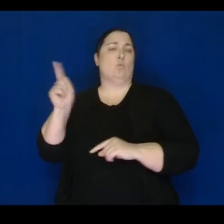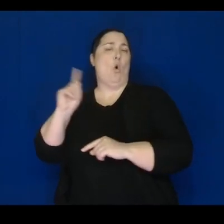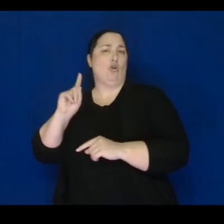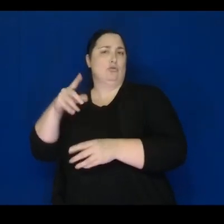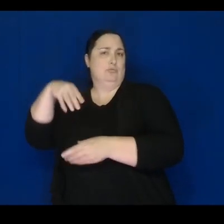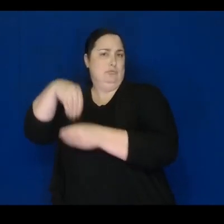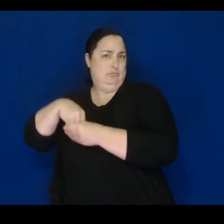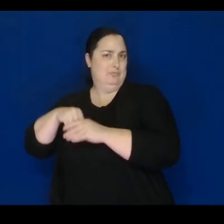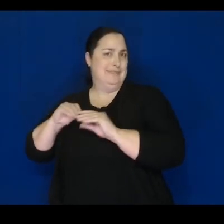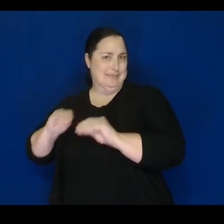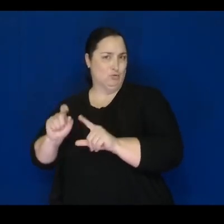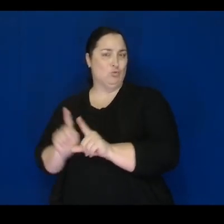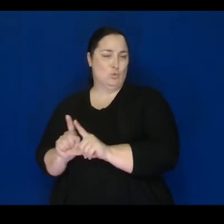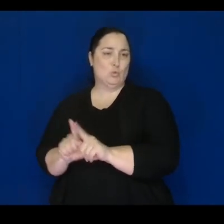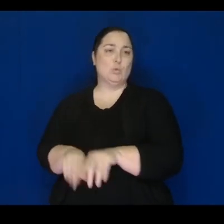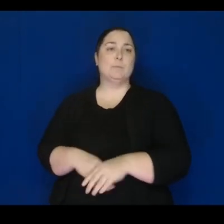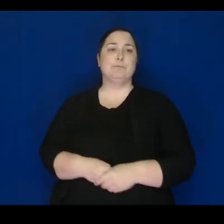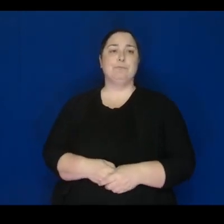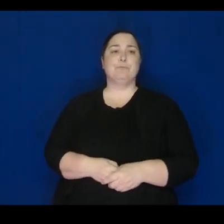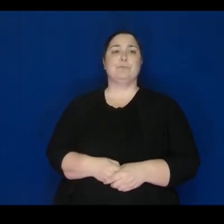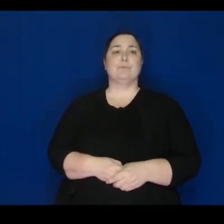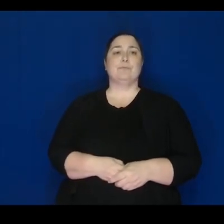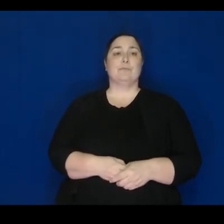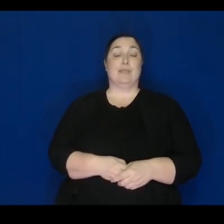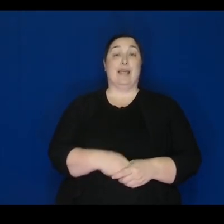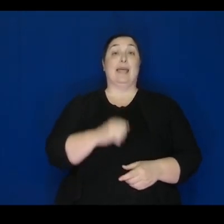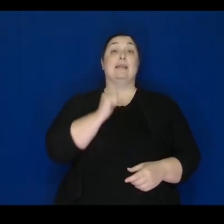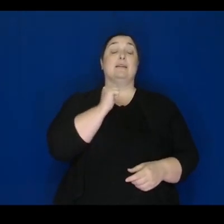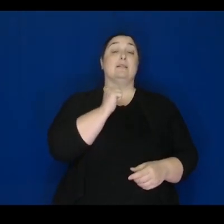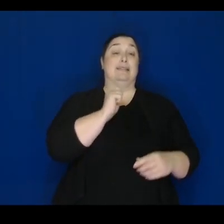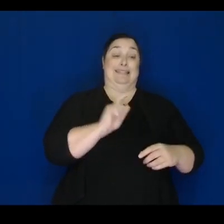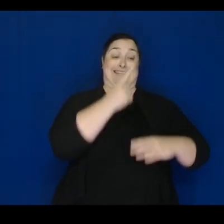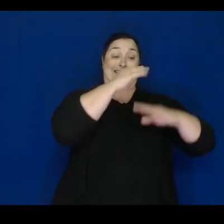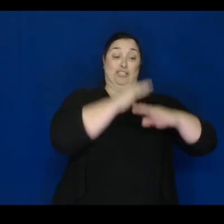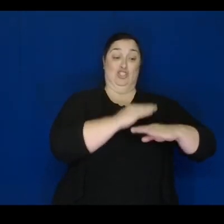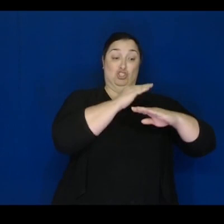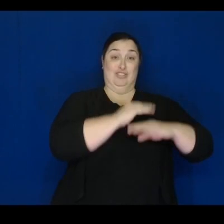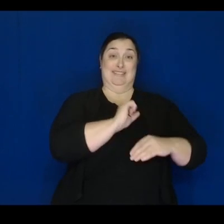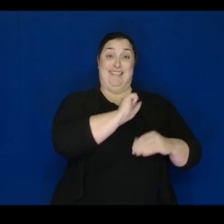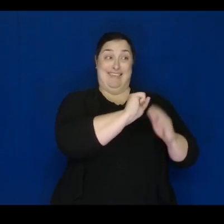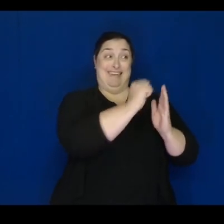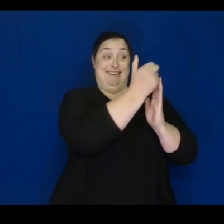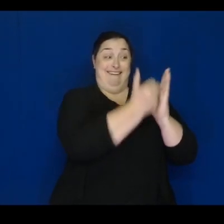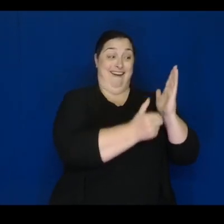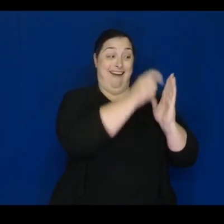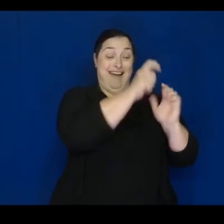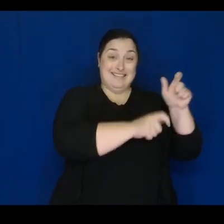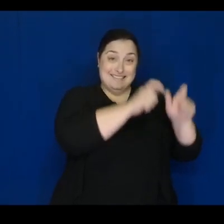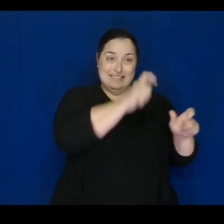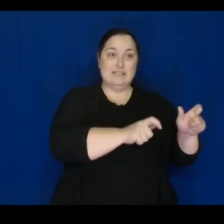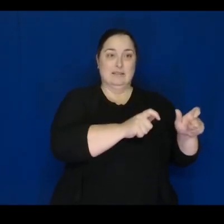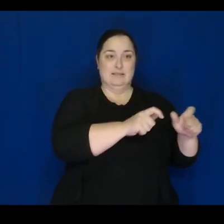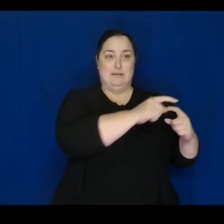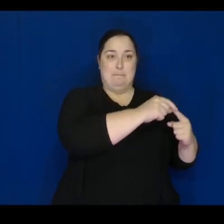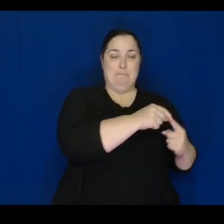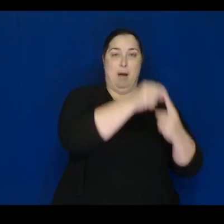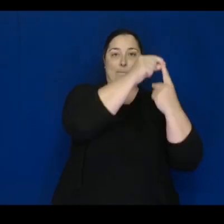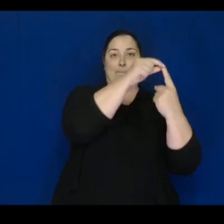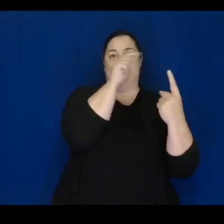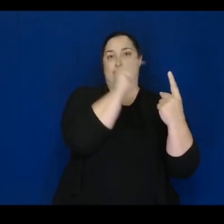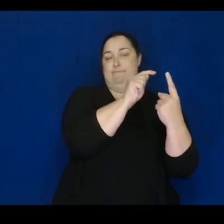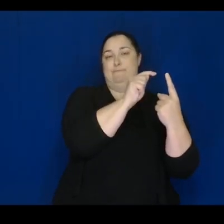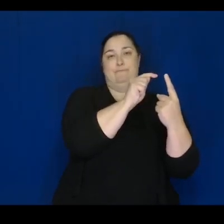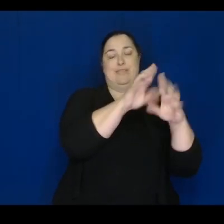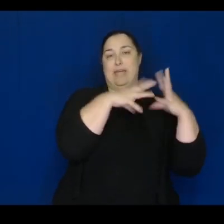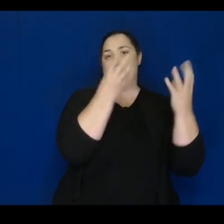really centre and prioritise and elevate Indigenous artists' voices into all aspects of what we do.